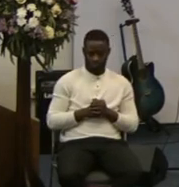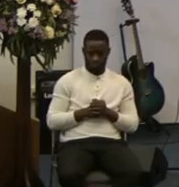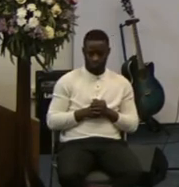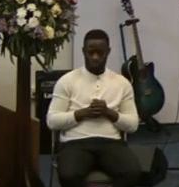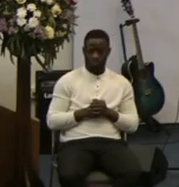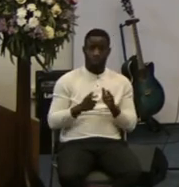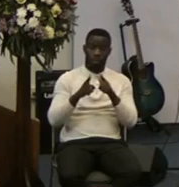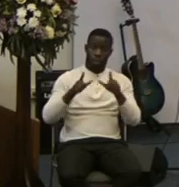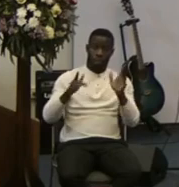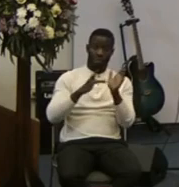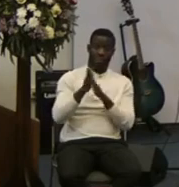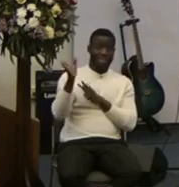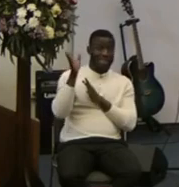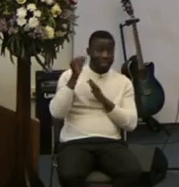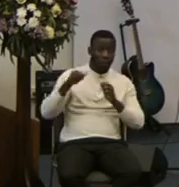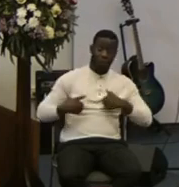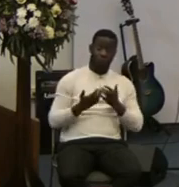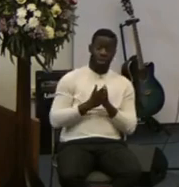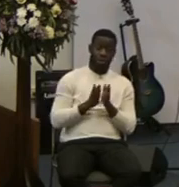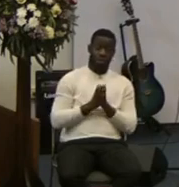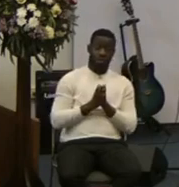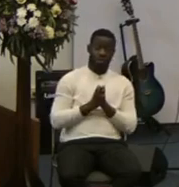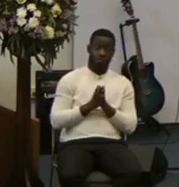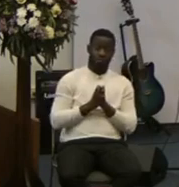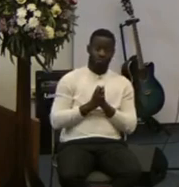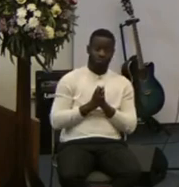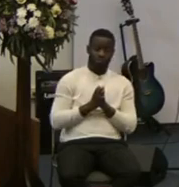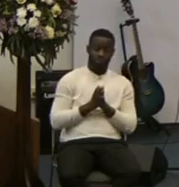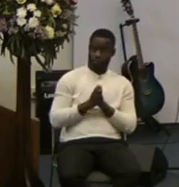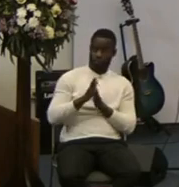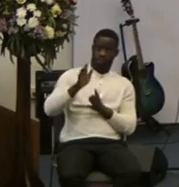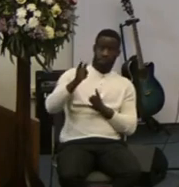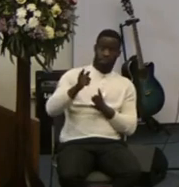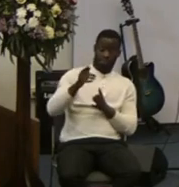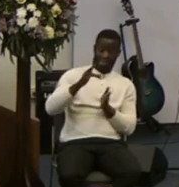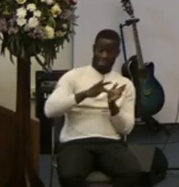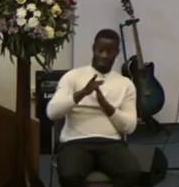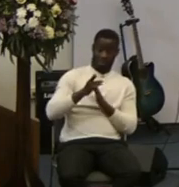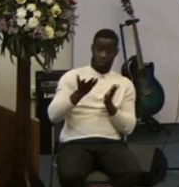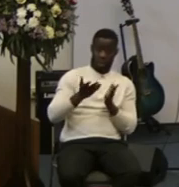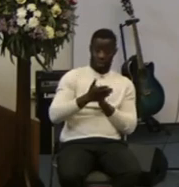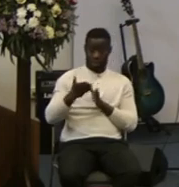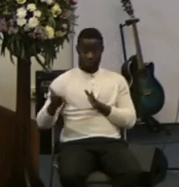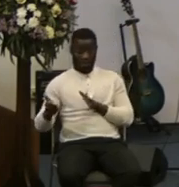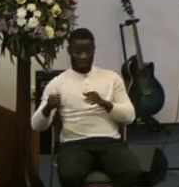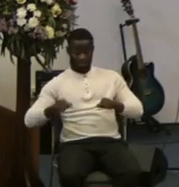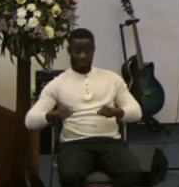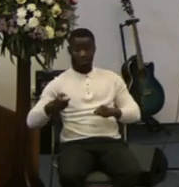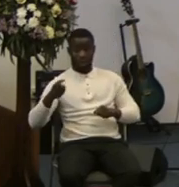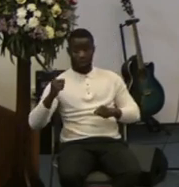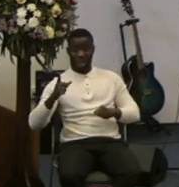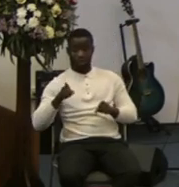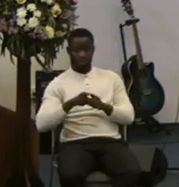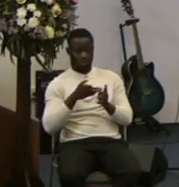It is the Lord Jesus who hears our prayer. Is at the right hand of God and is also interceding